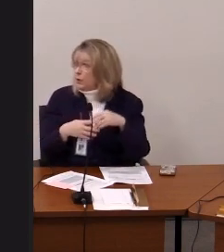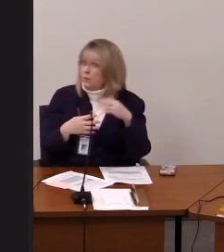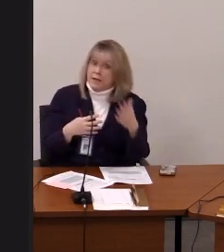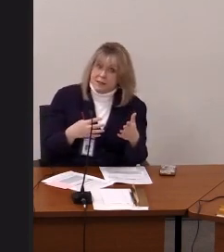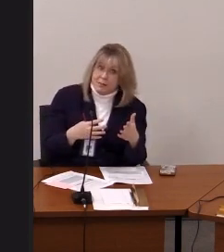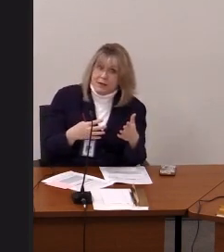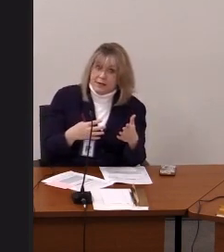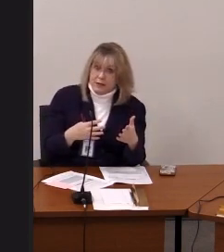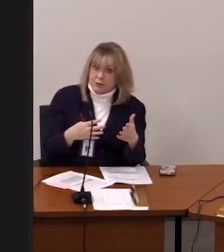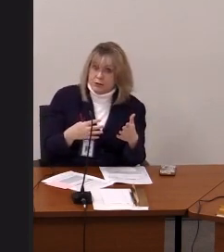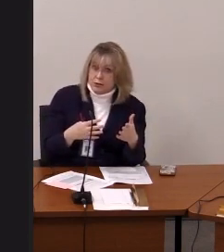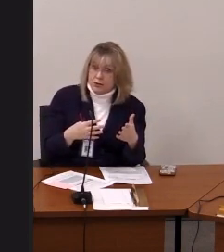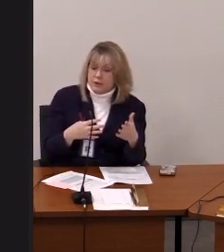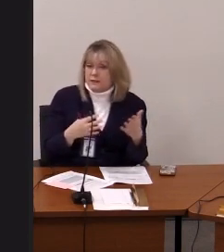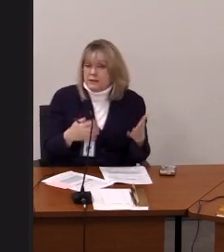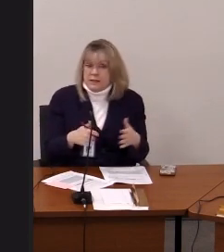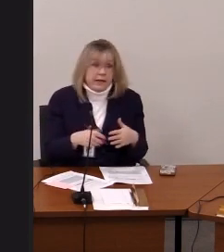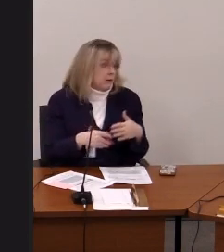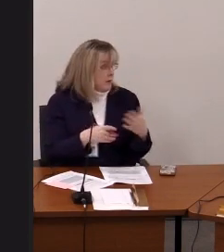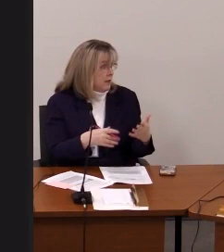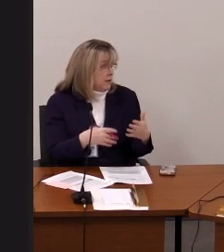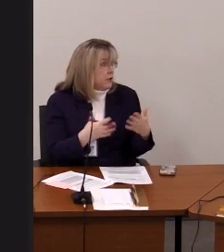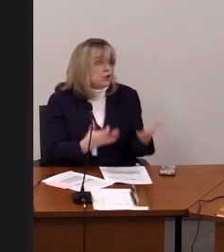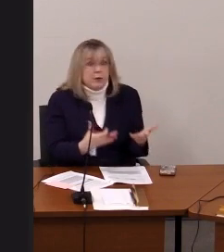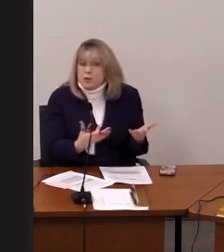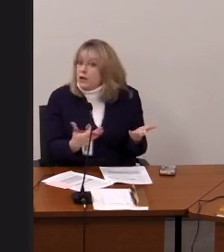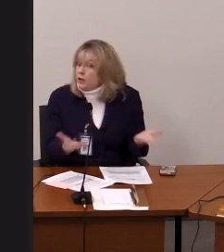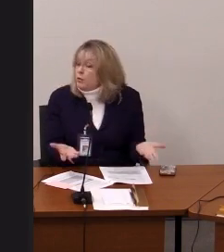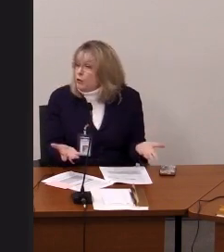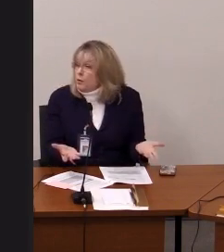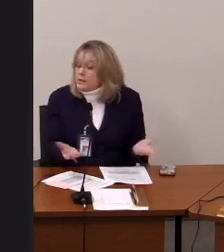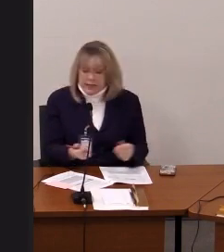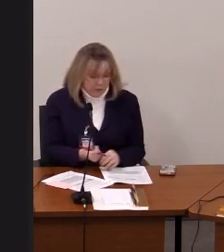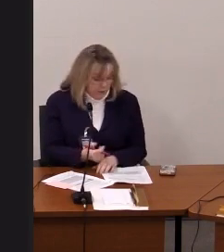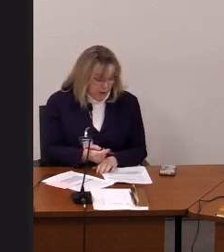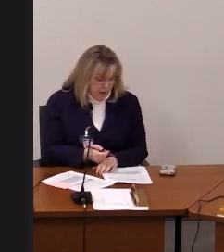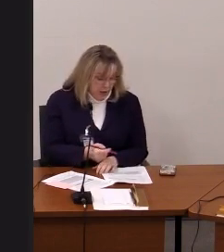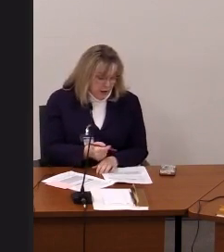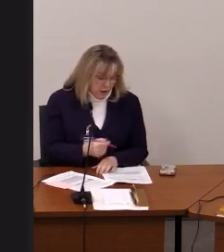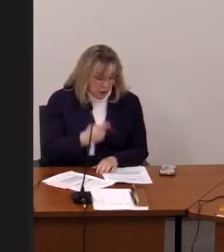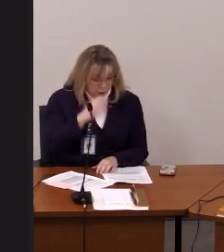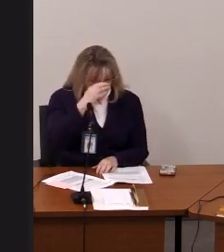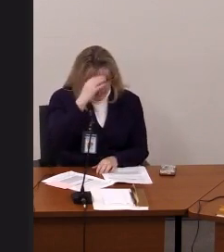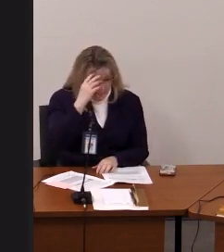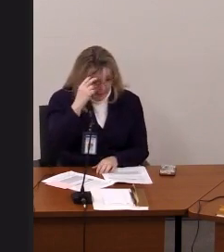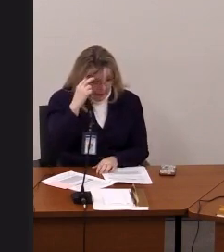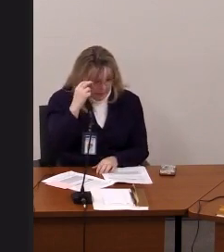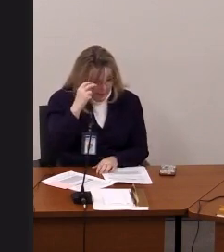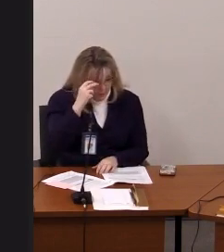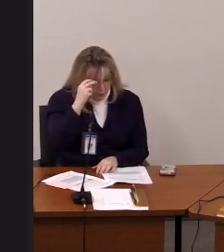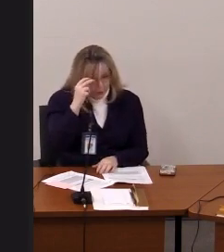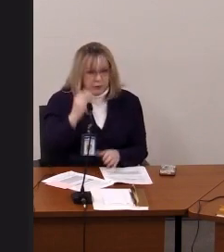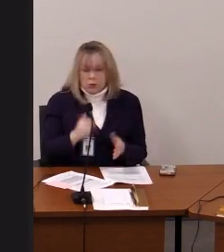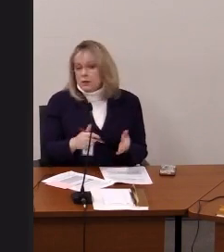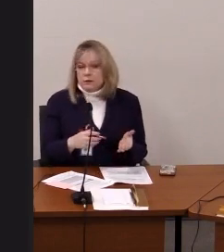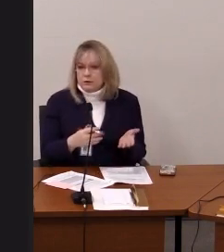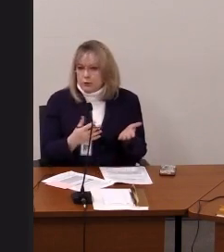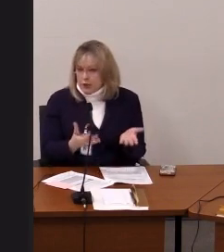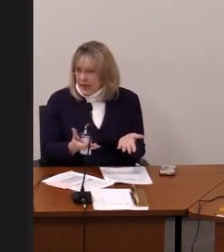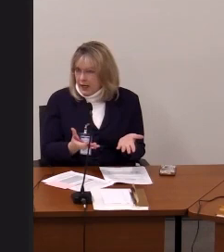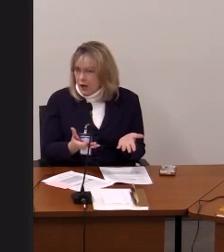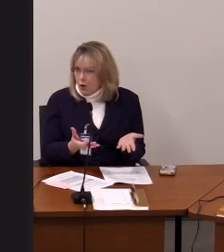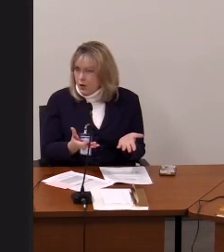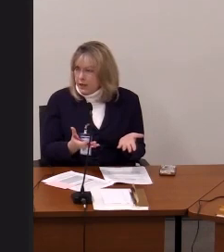a red school, what it means to be a yellow school. It's like the description of the performance level. So as an example,